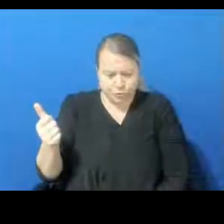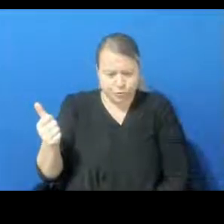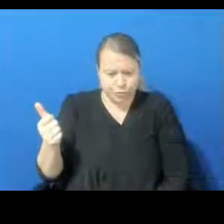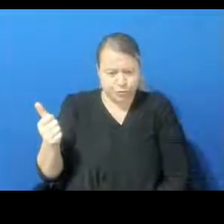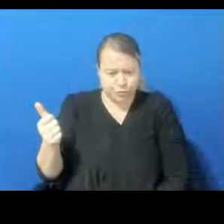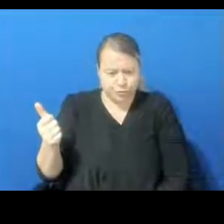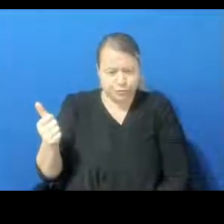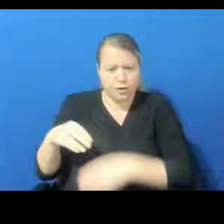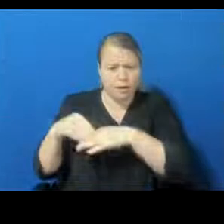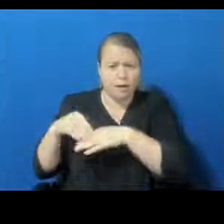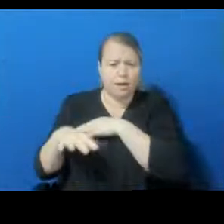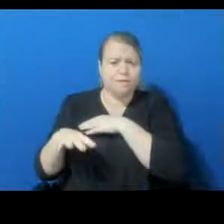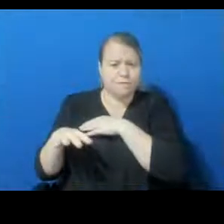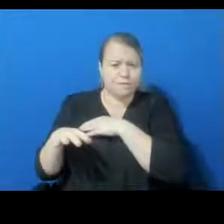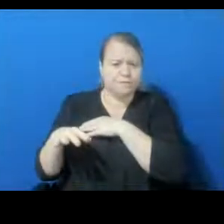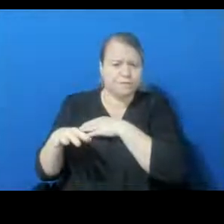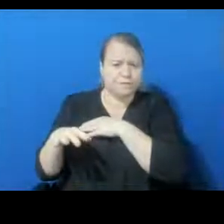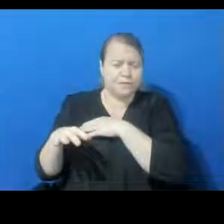affected